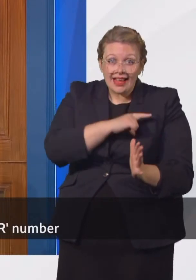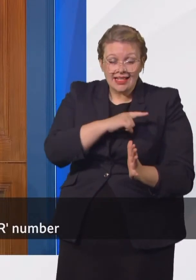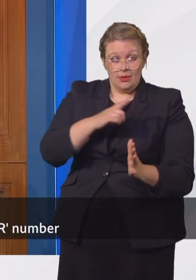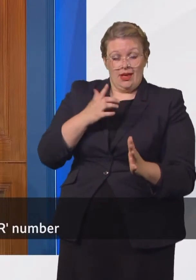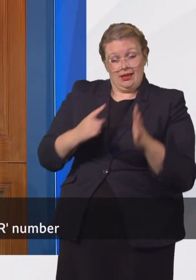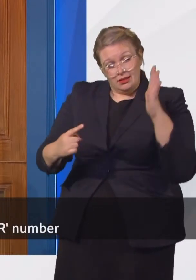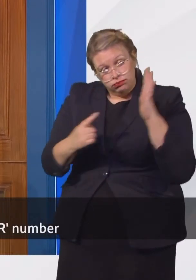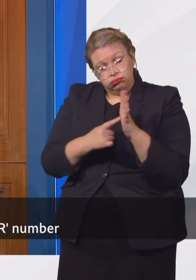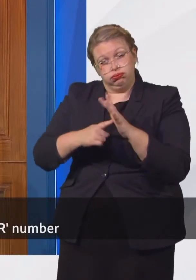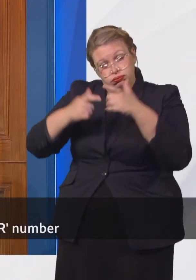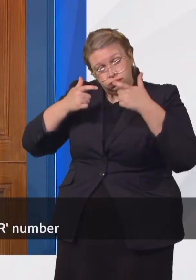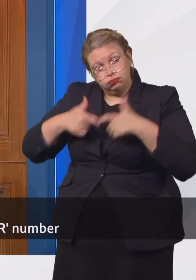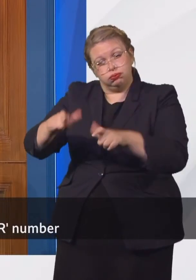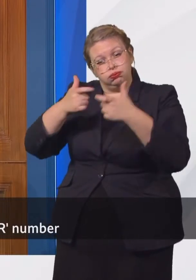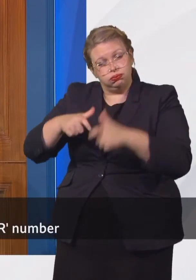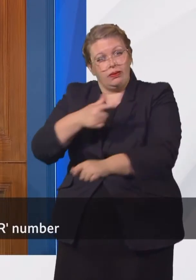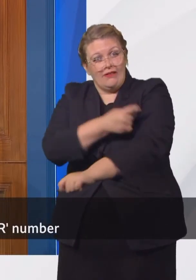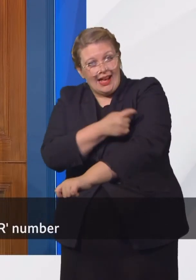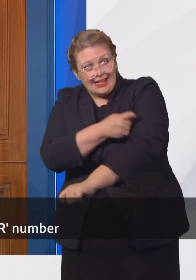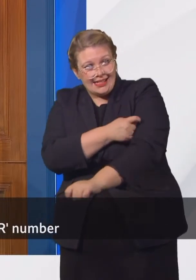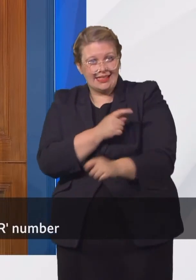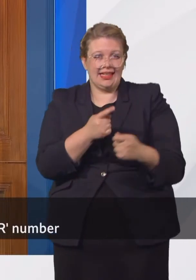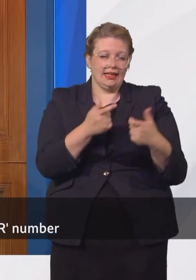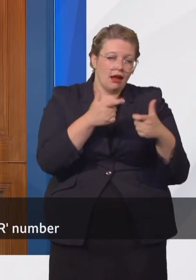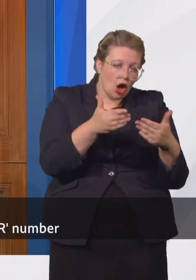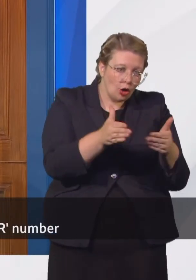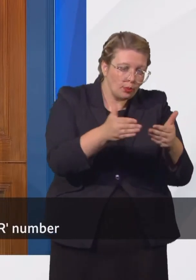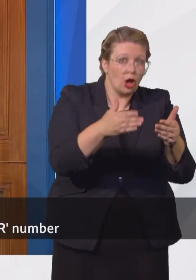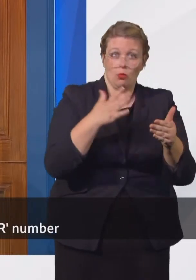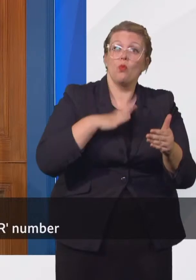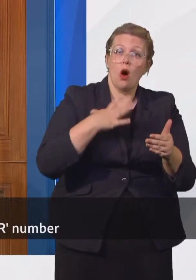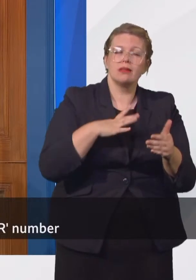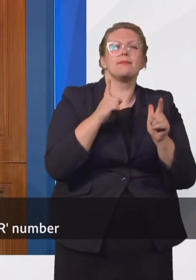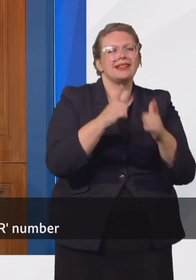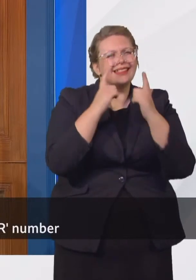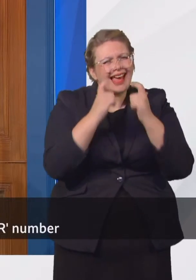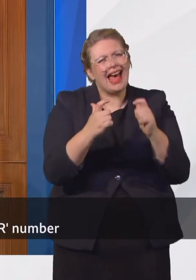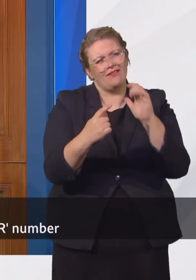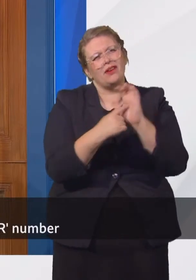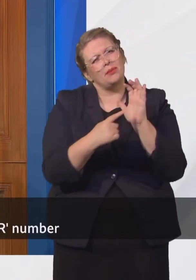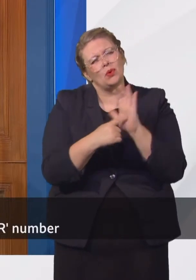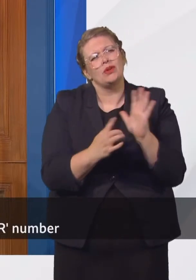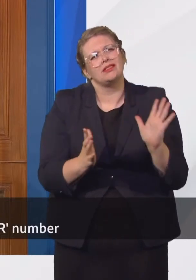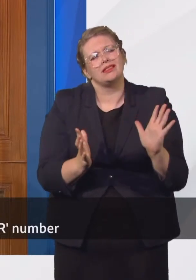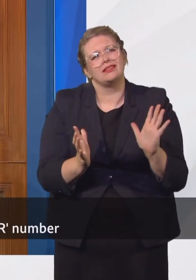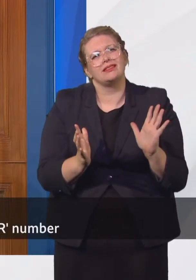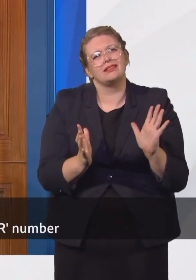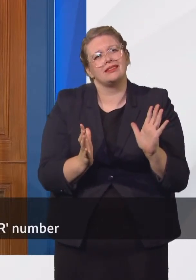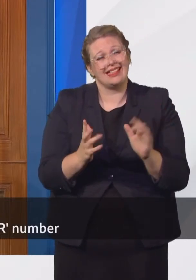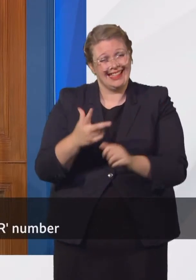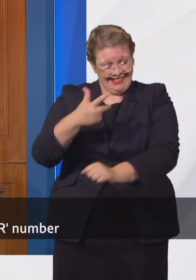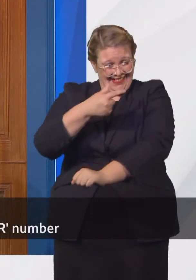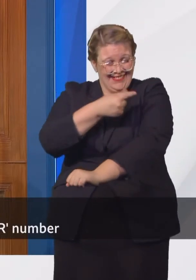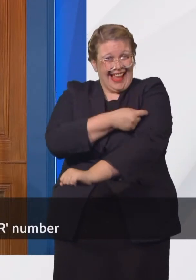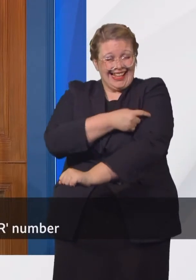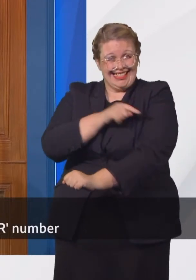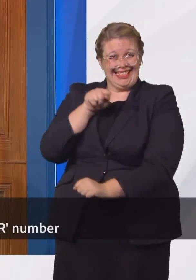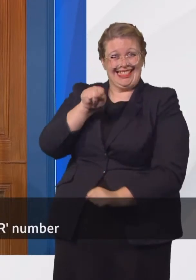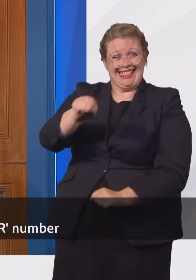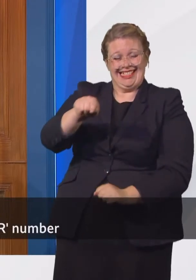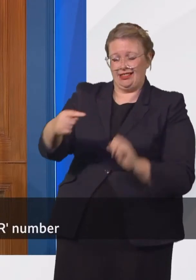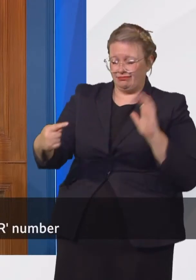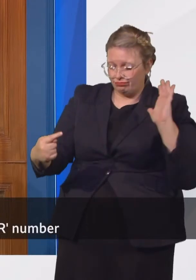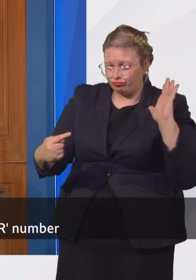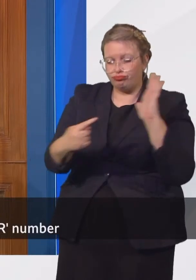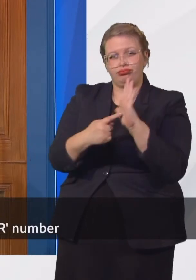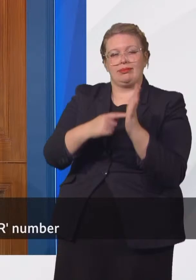pace, but still with caution. And I can't emphasise how important the vaccine programme continues